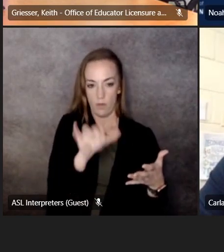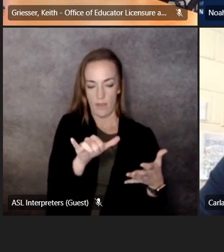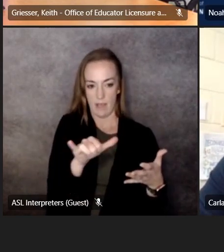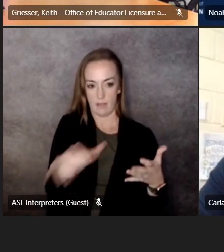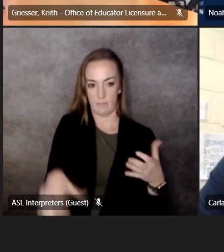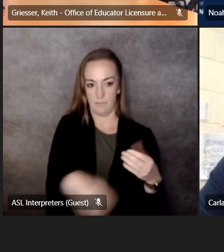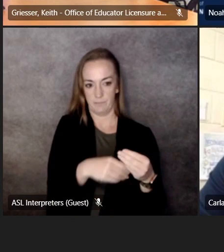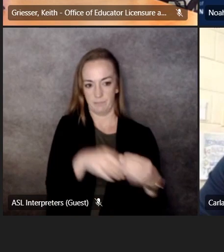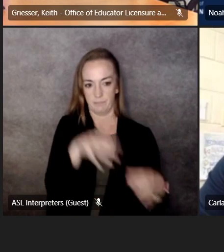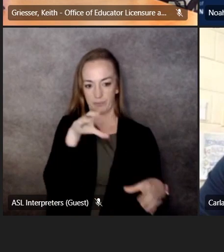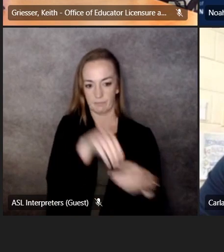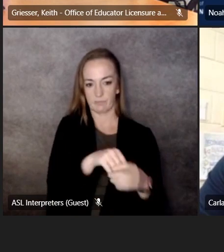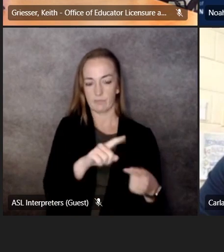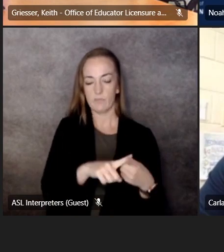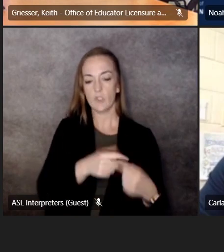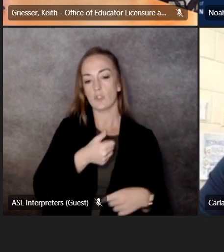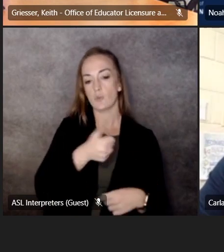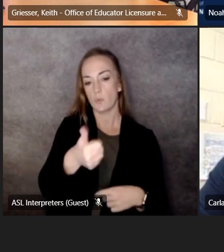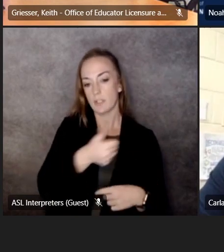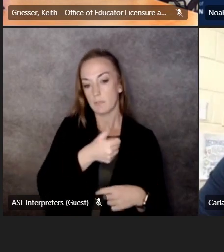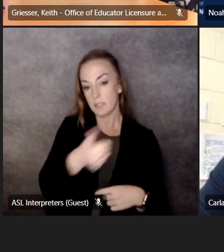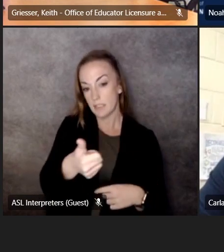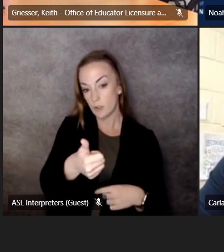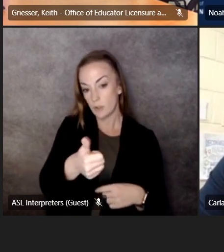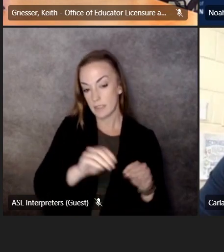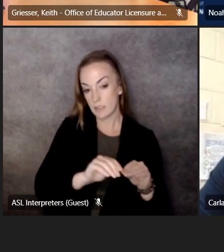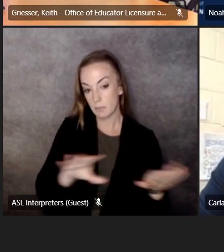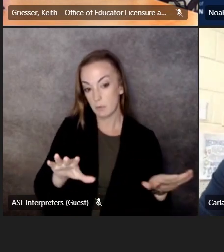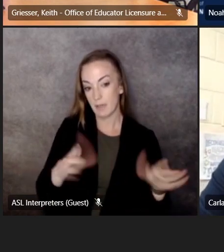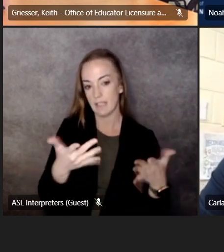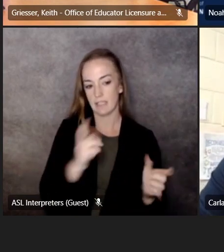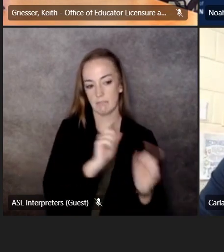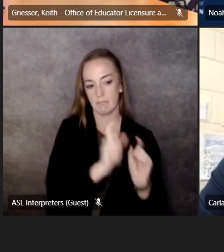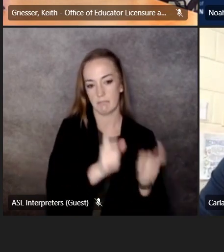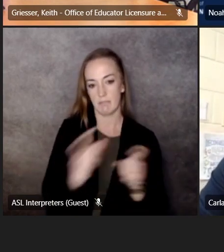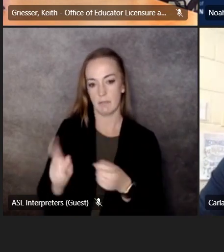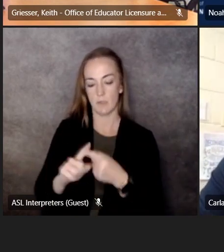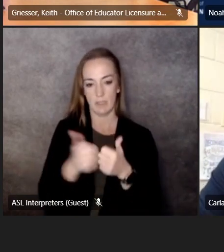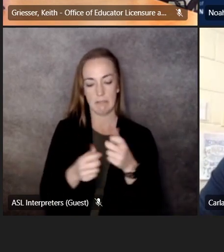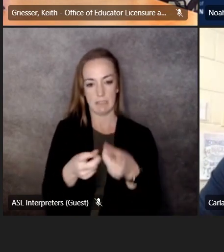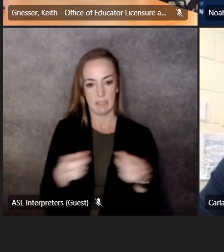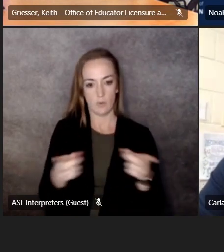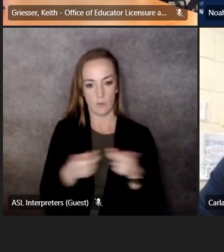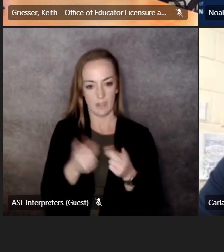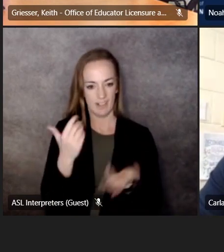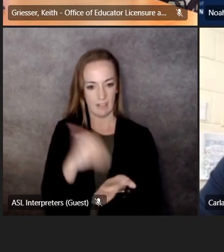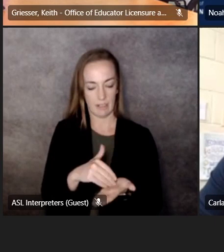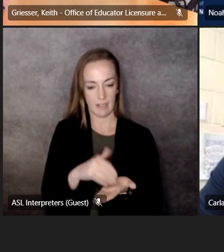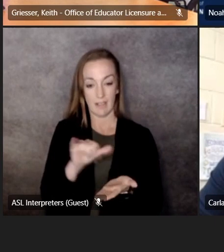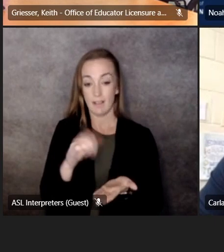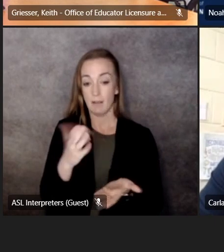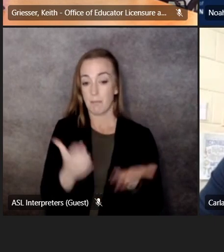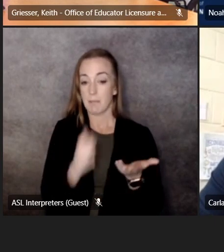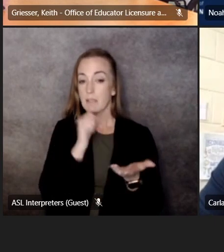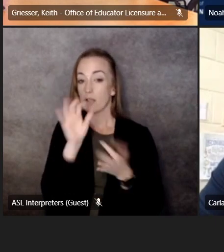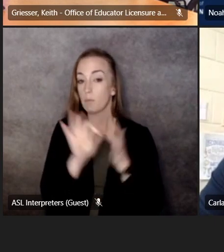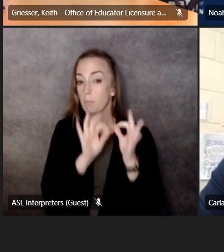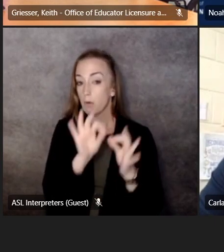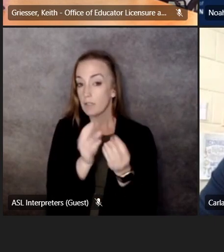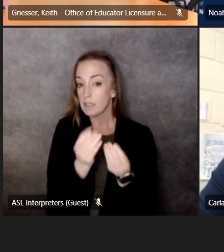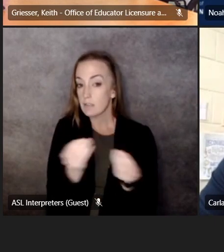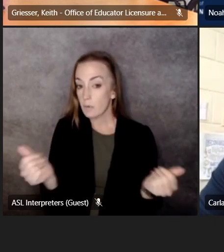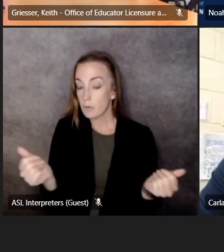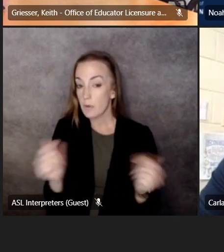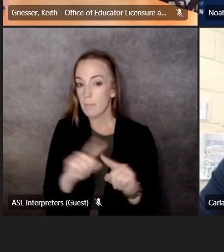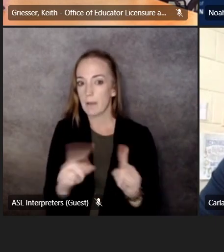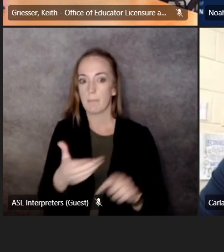transportation distribution and then distribute it back out to districts. So that may not be a perfect solution, but it's a better